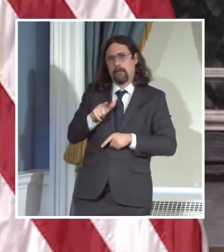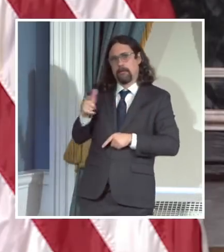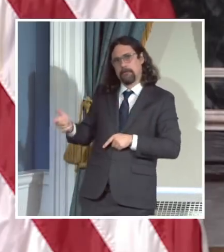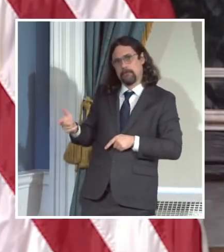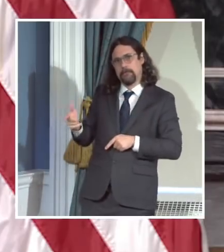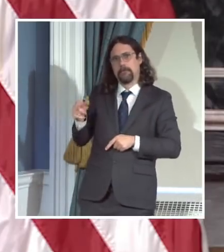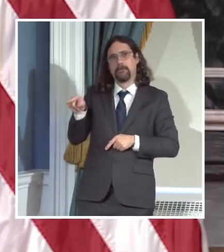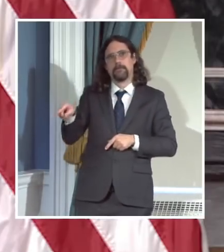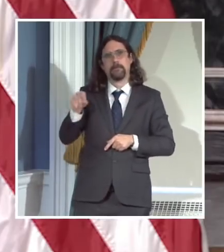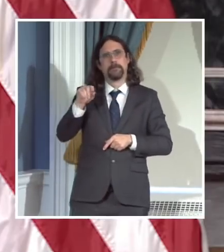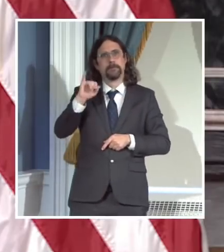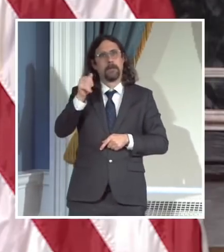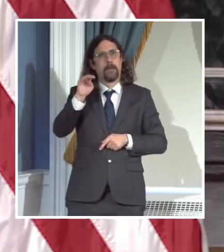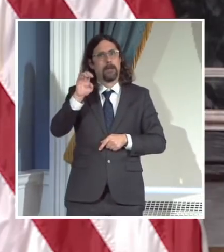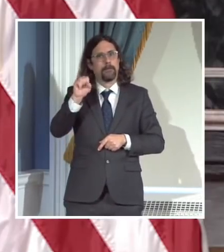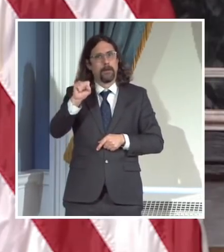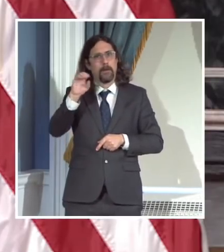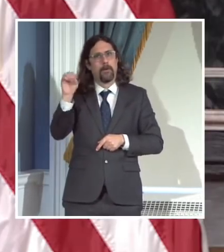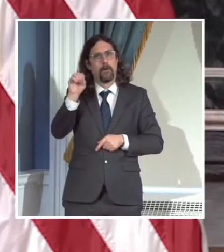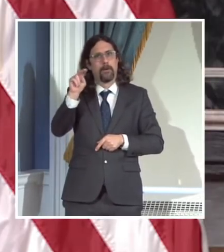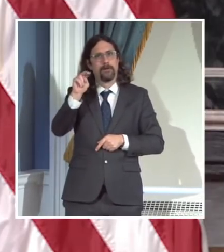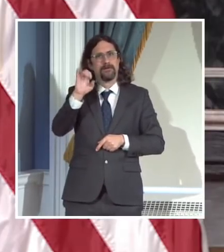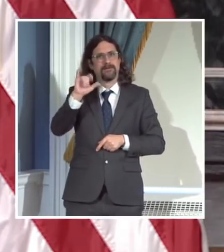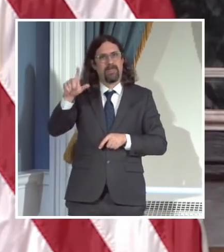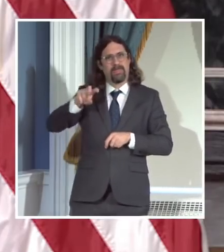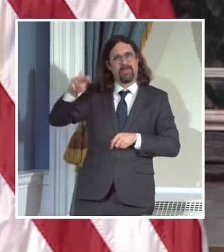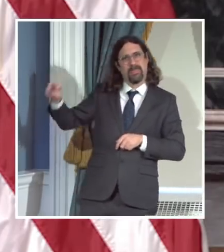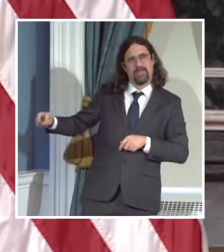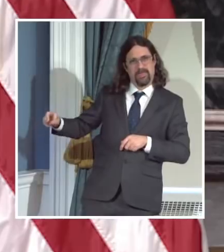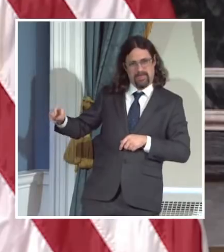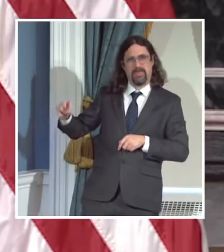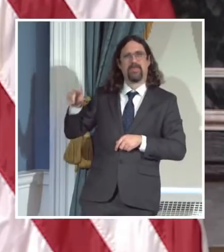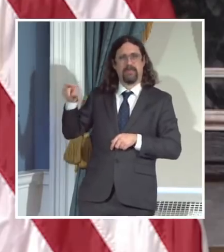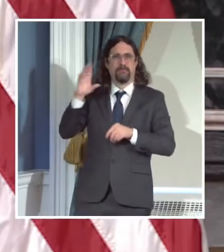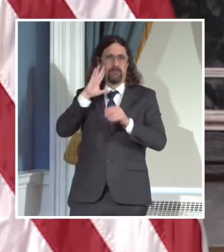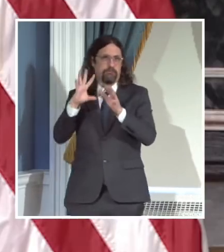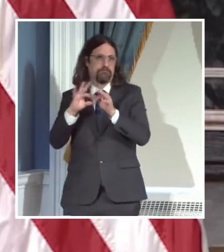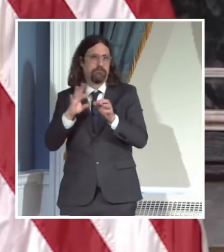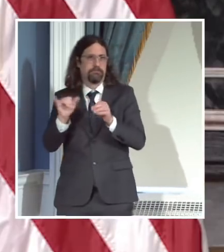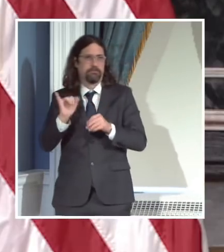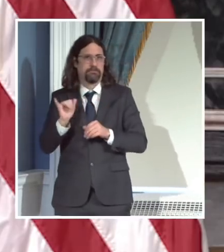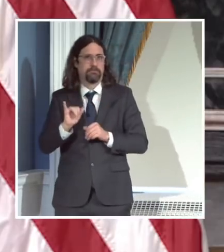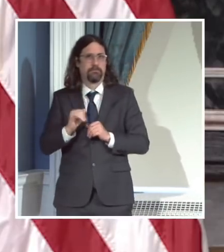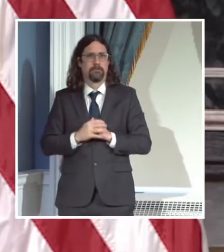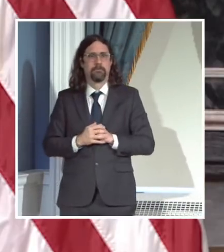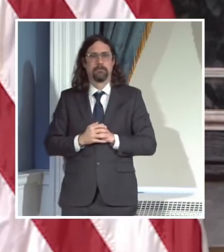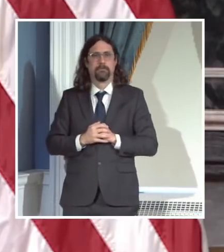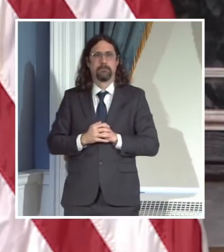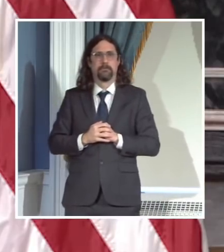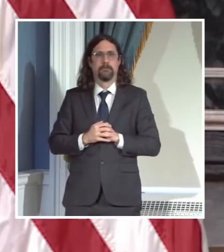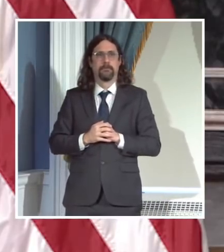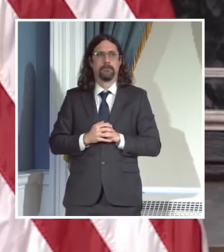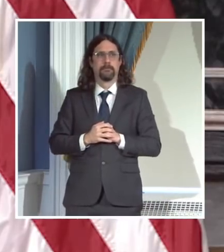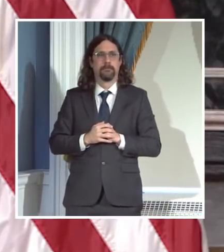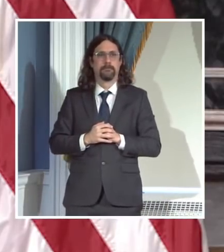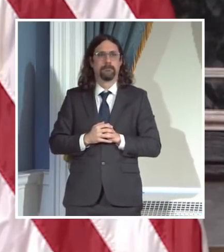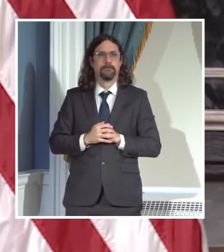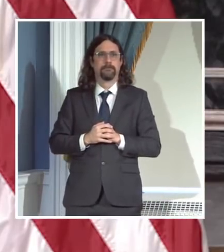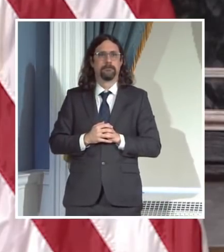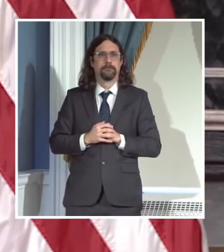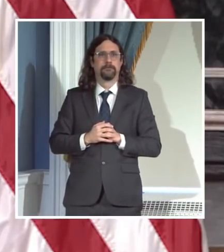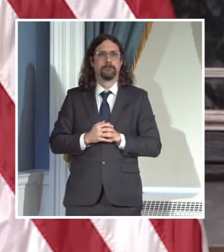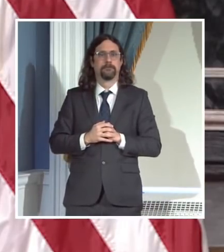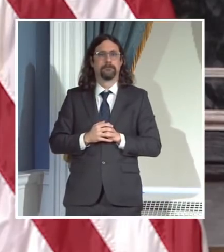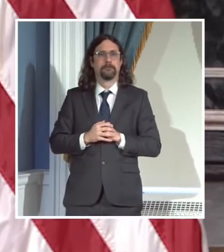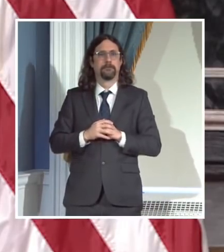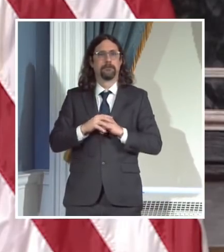how much effort has already been expended. It's unbelievable. If you look at what's happened over the last weeks,